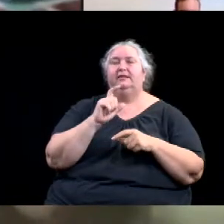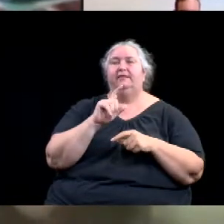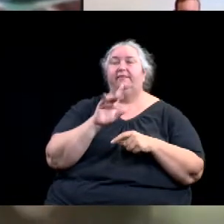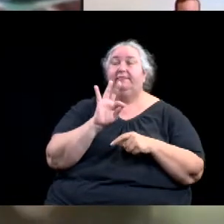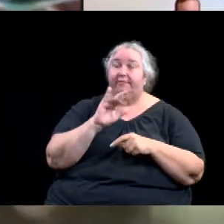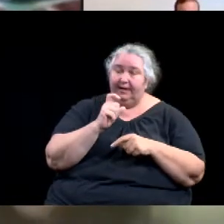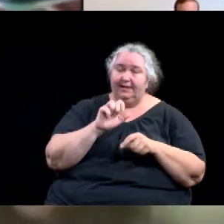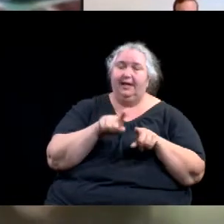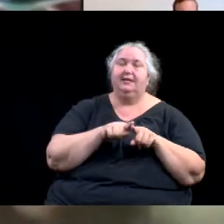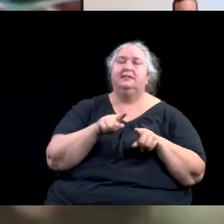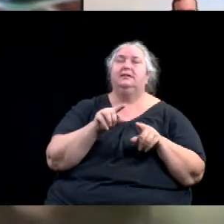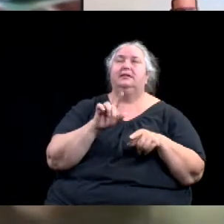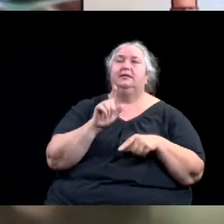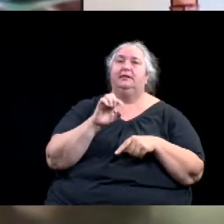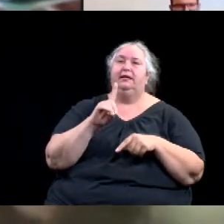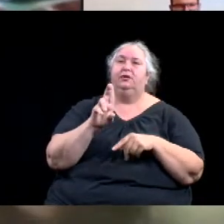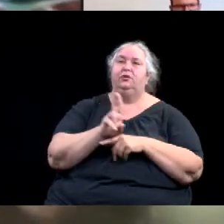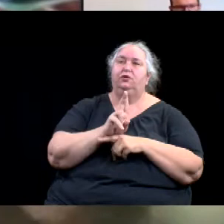as a